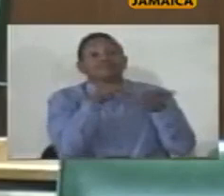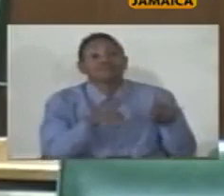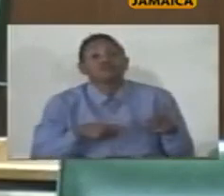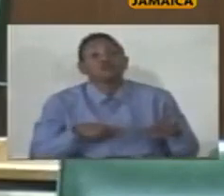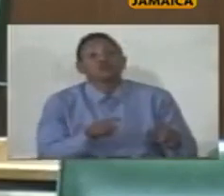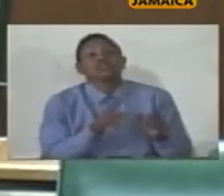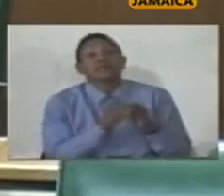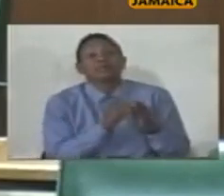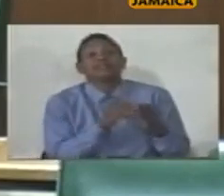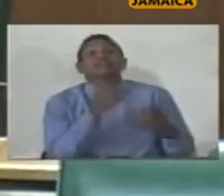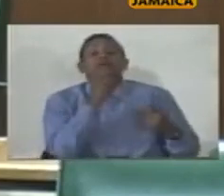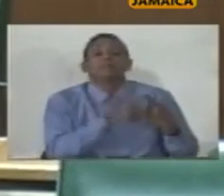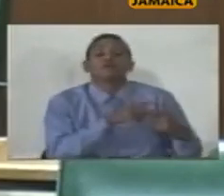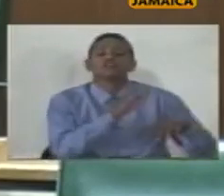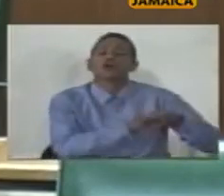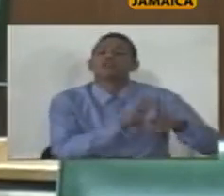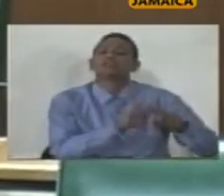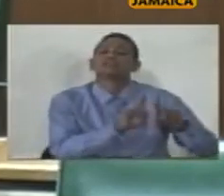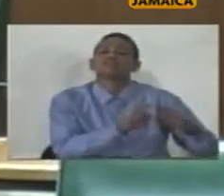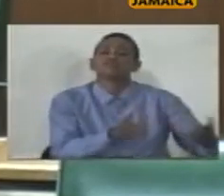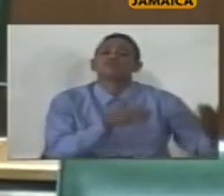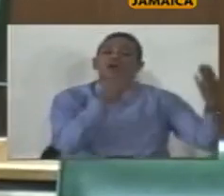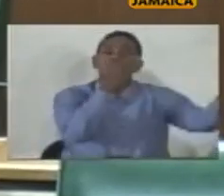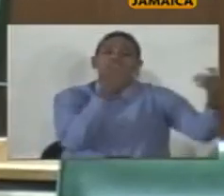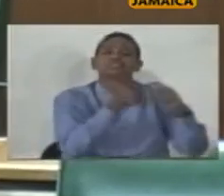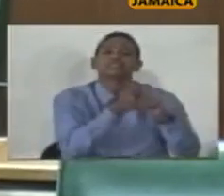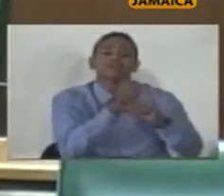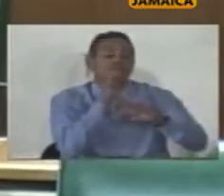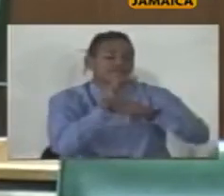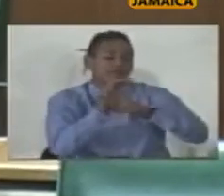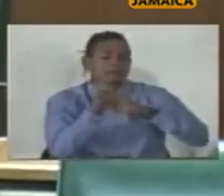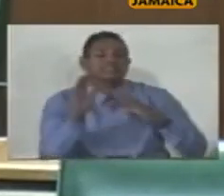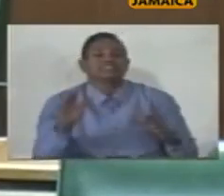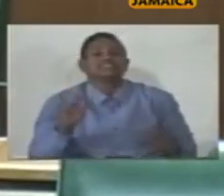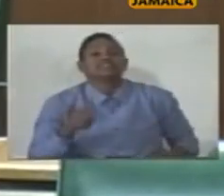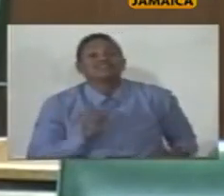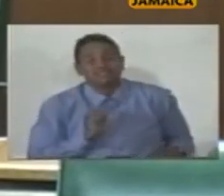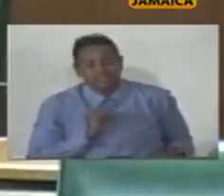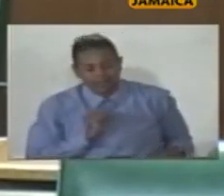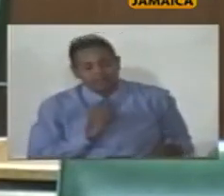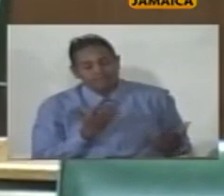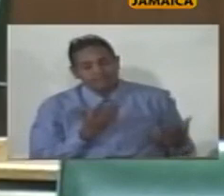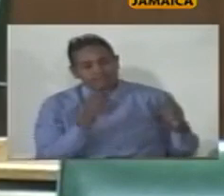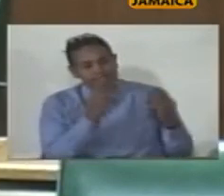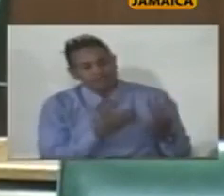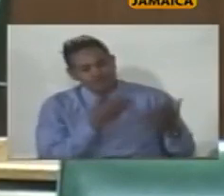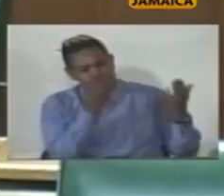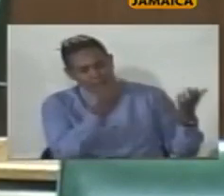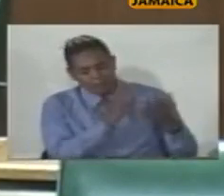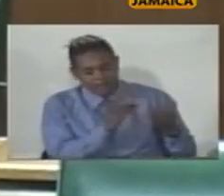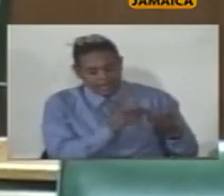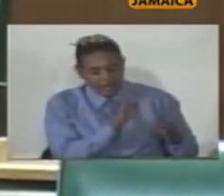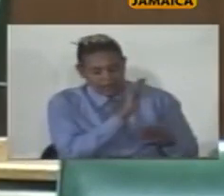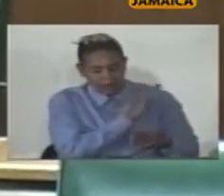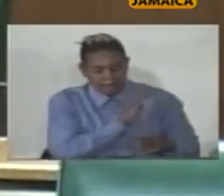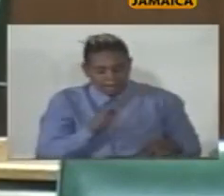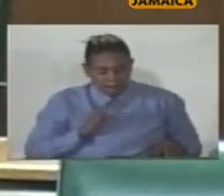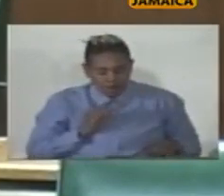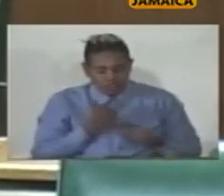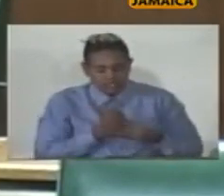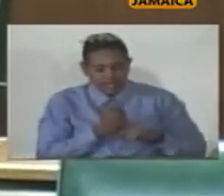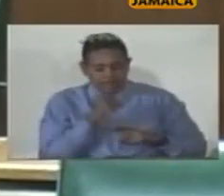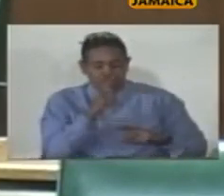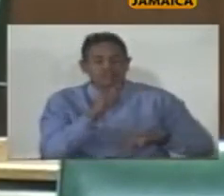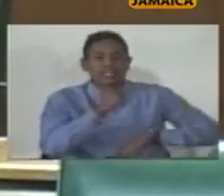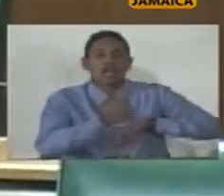meeting, and on the recommendation of the minister, i.e. myself, the board has